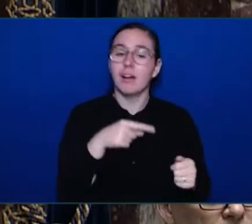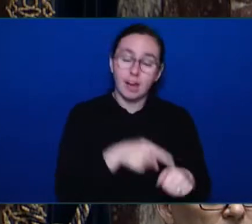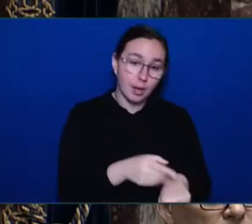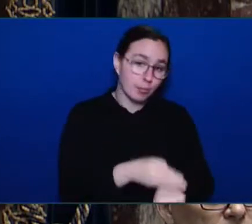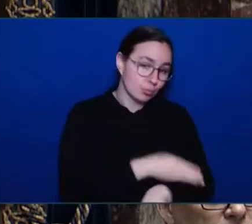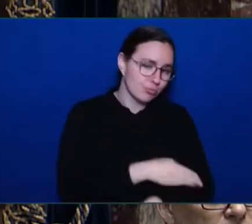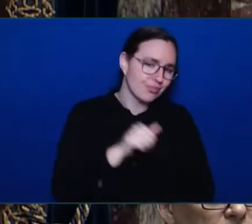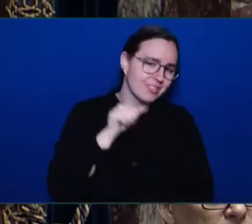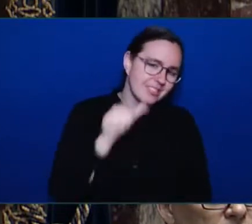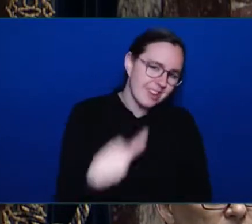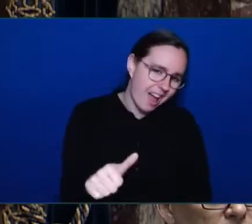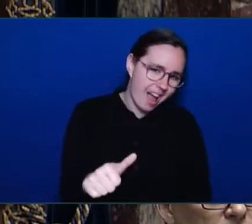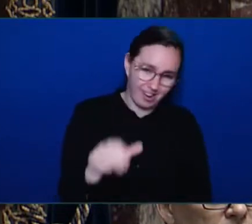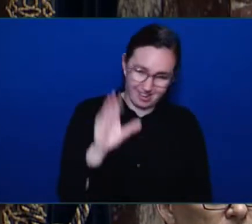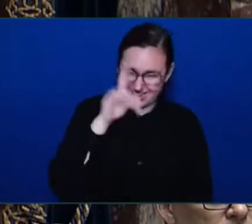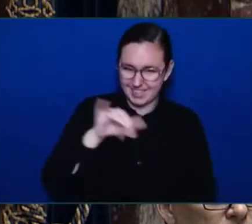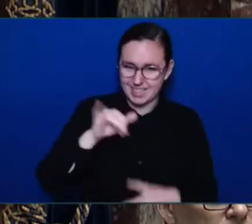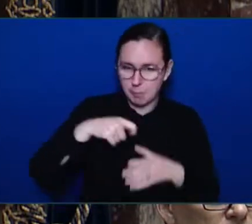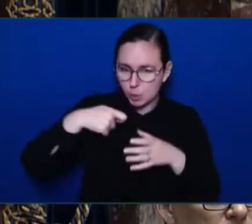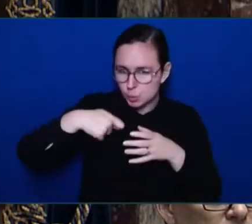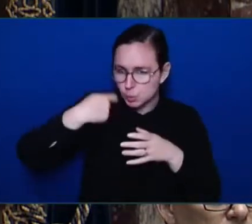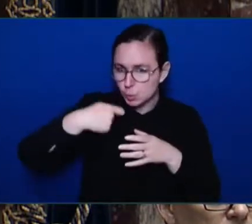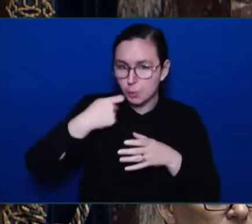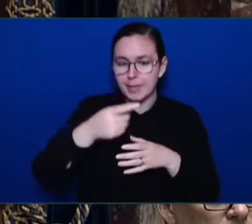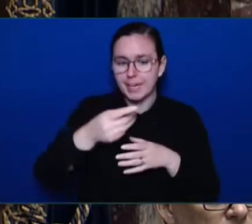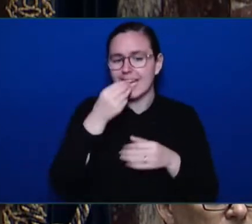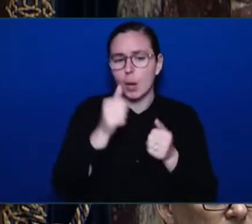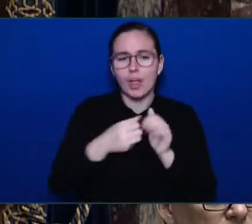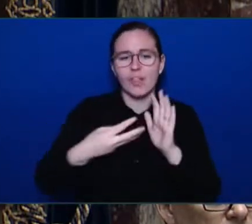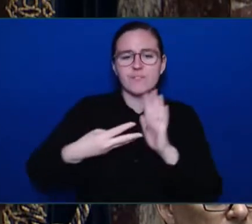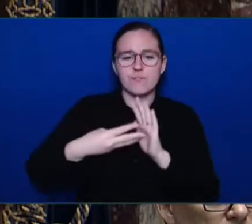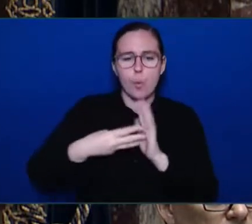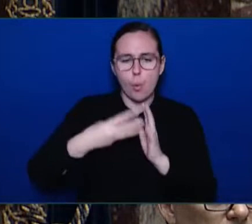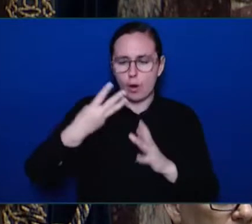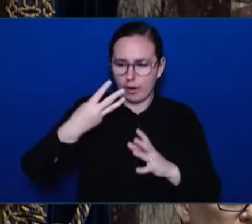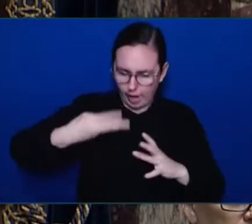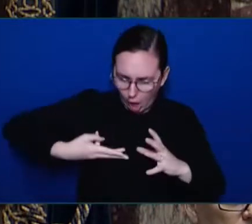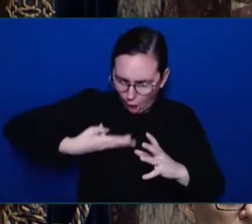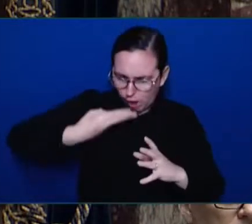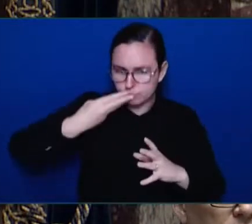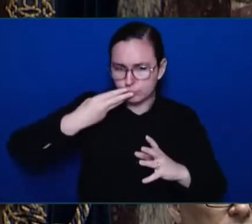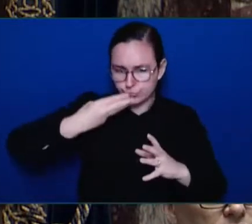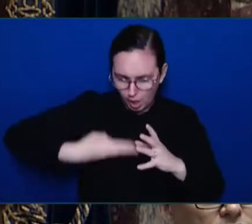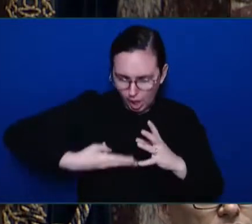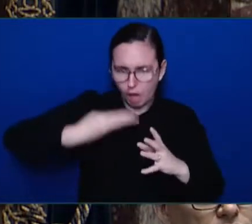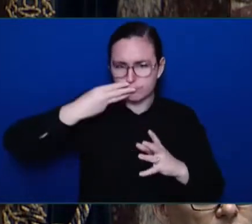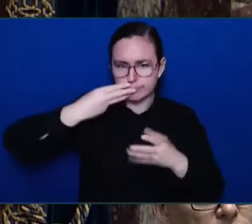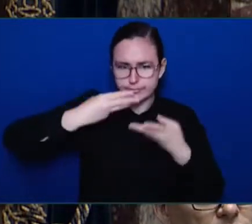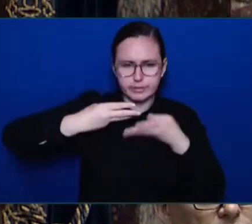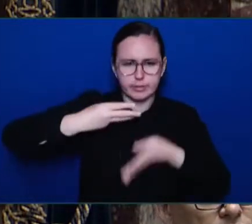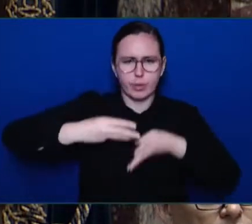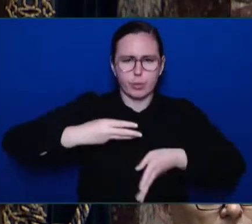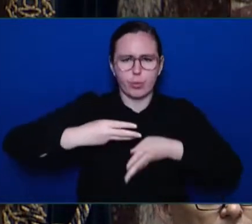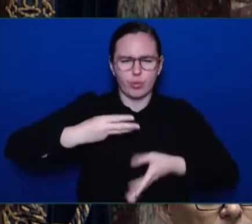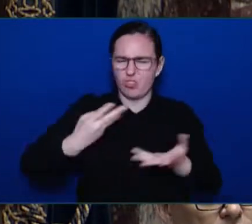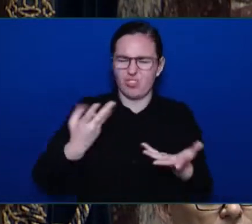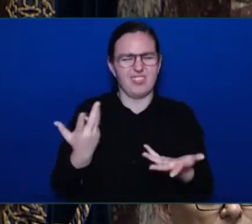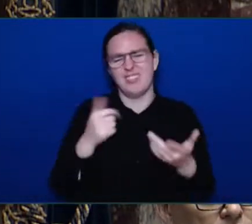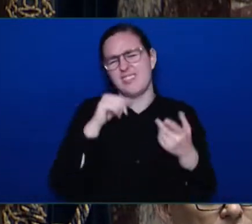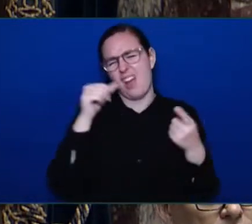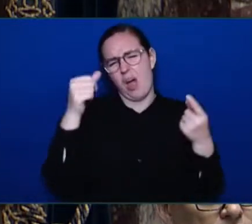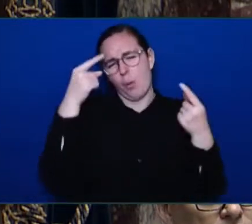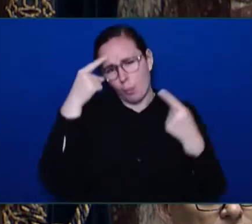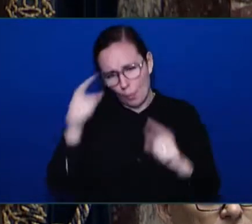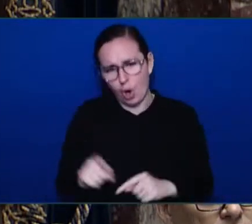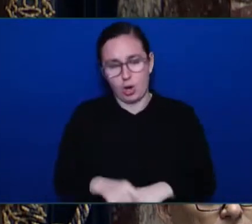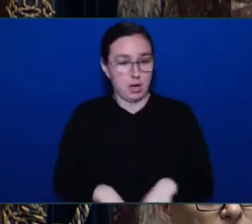Health Act Committee, or the Police Act Committee and the Health Committee have both said review the Mental Health Act. It echoes the representative of Children